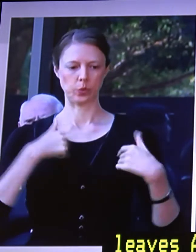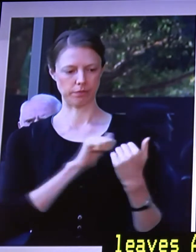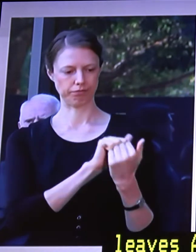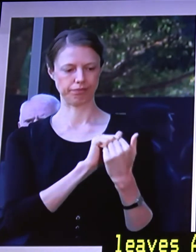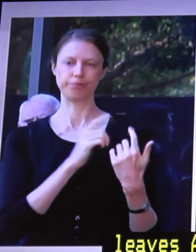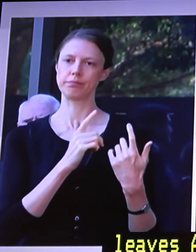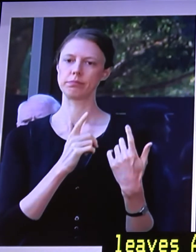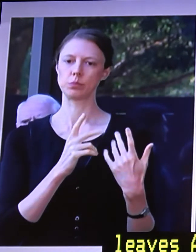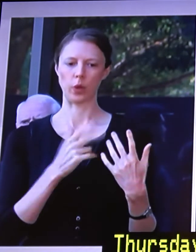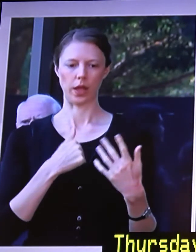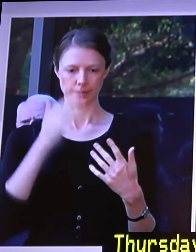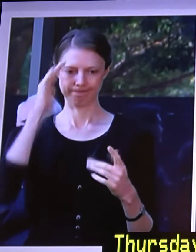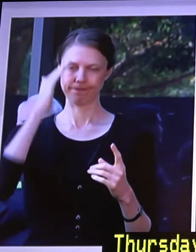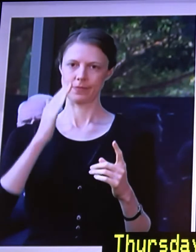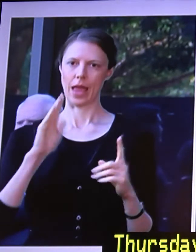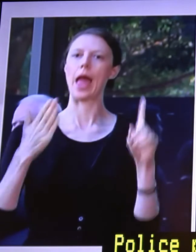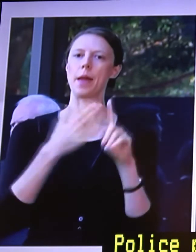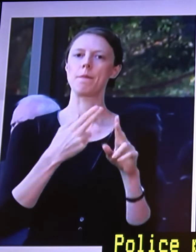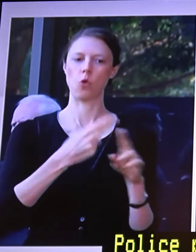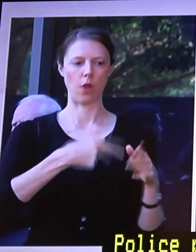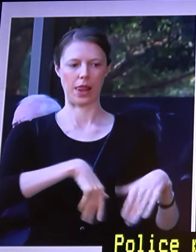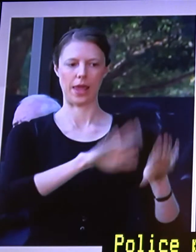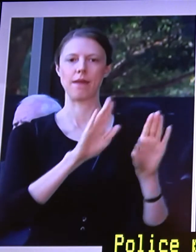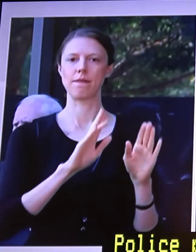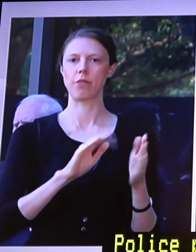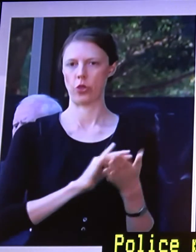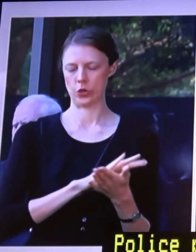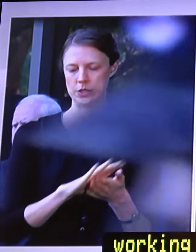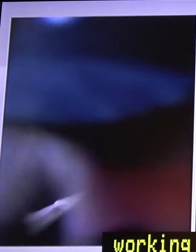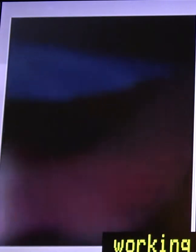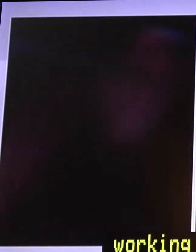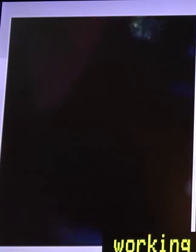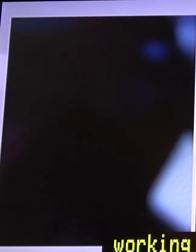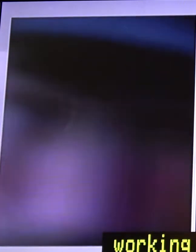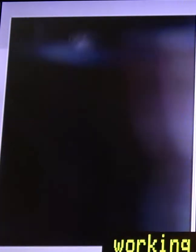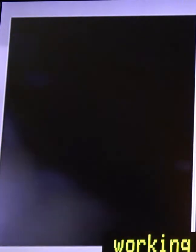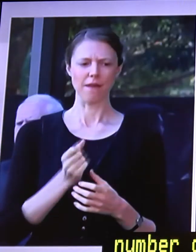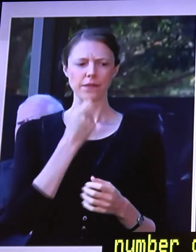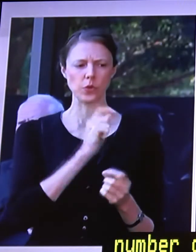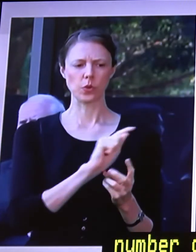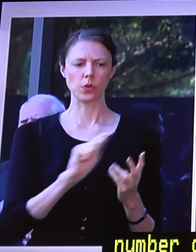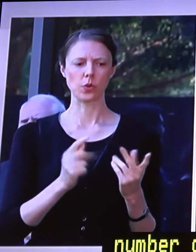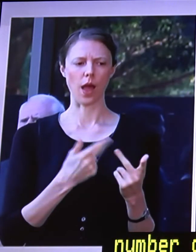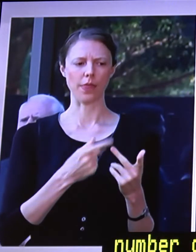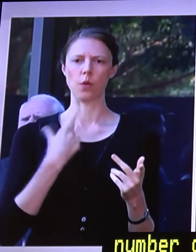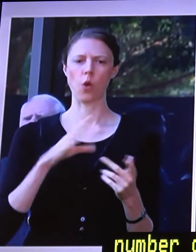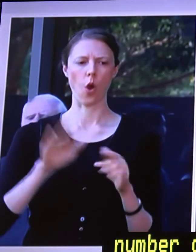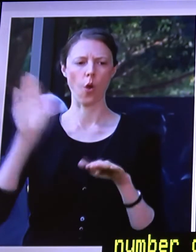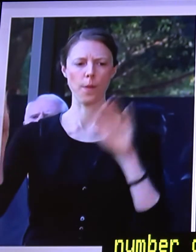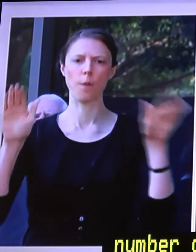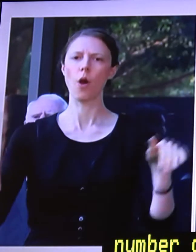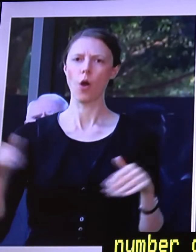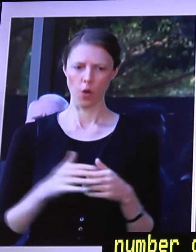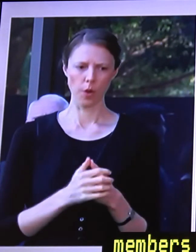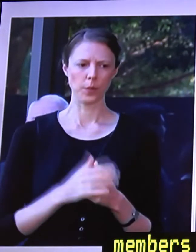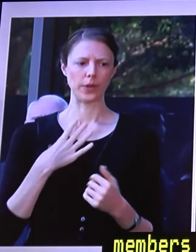that date. There are a number of other potential crew members who may be repatriated. We are waiting for information from either Carnival or